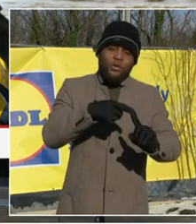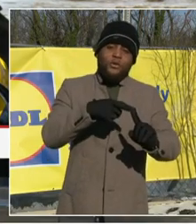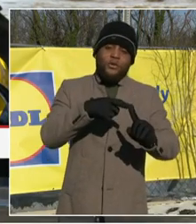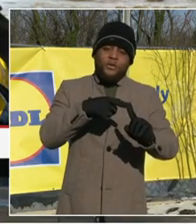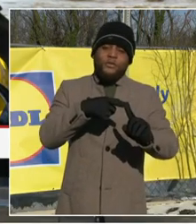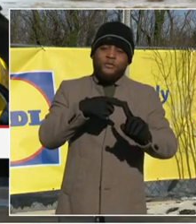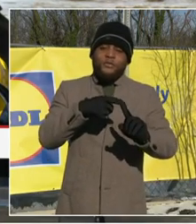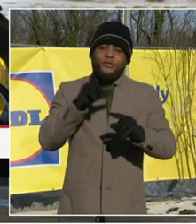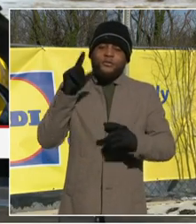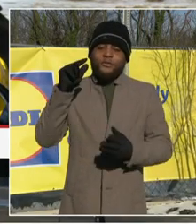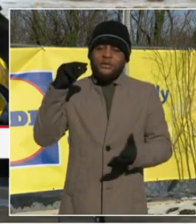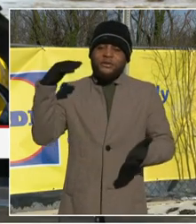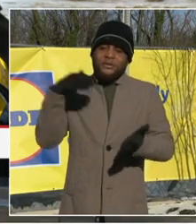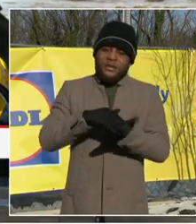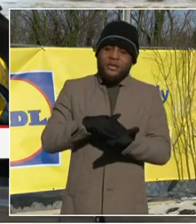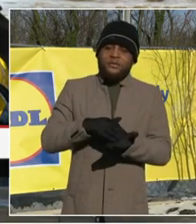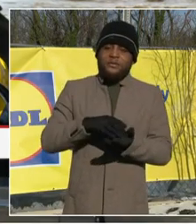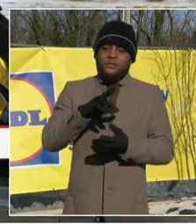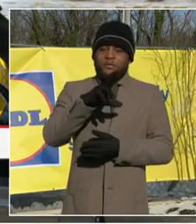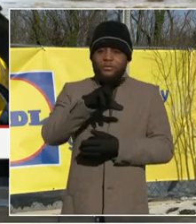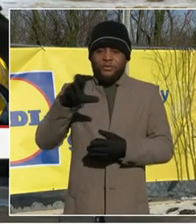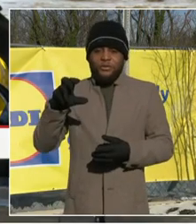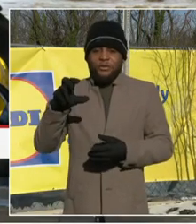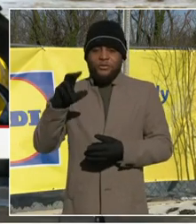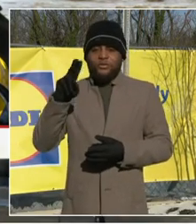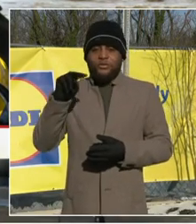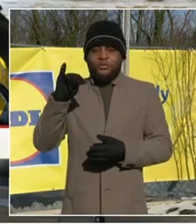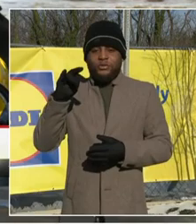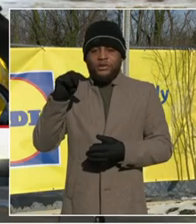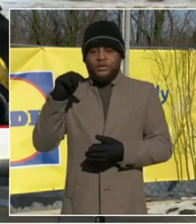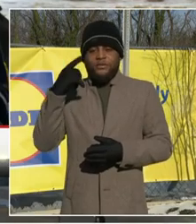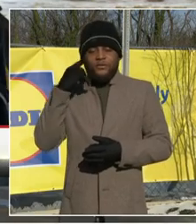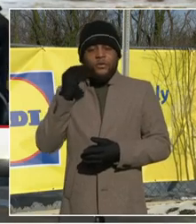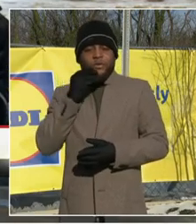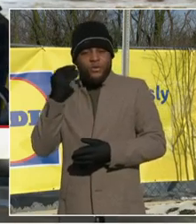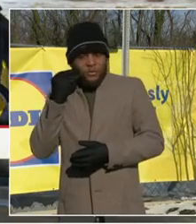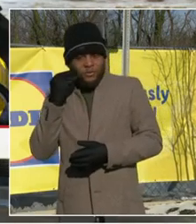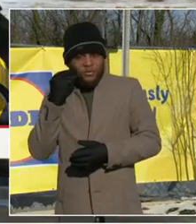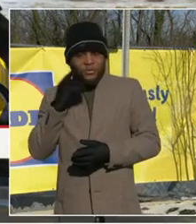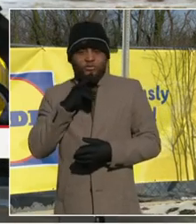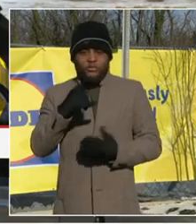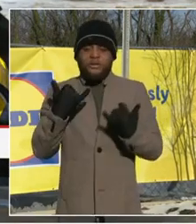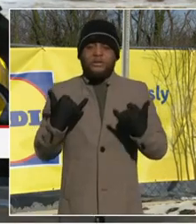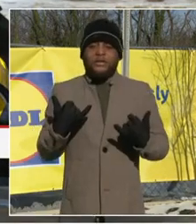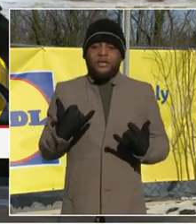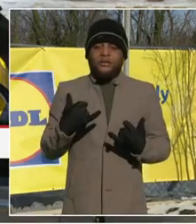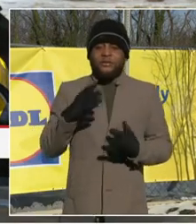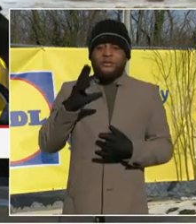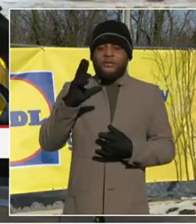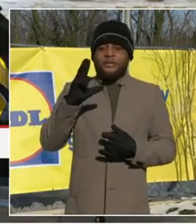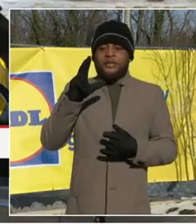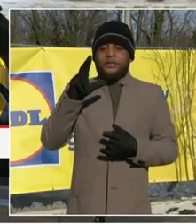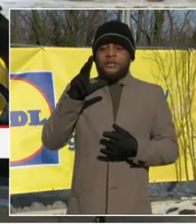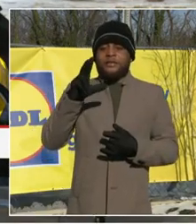20,251 units of housing, bringing us to 56% of the goal. So that, yeah, you can applaud for that.